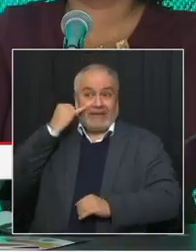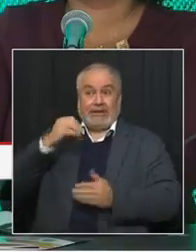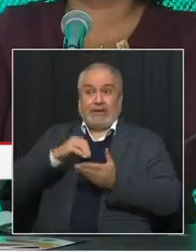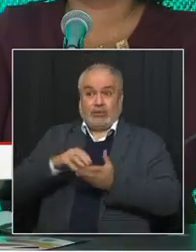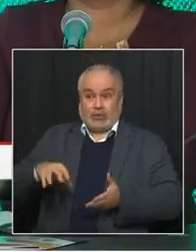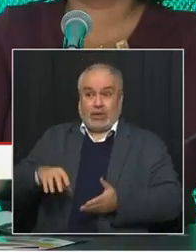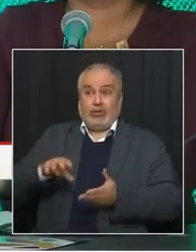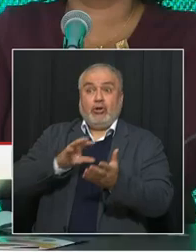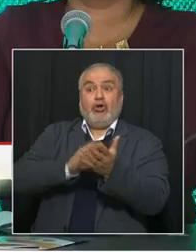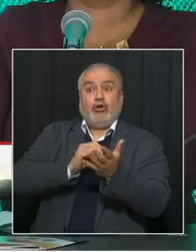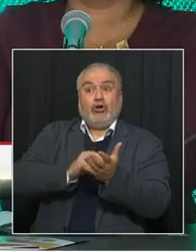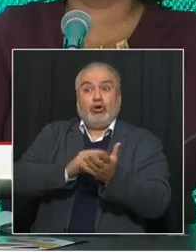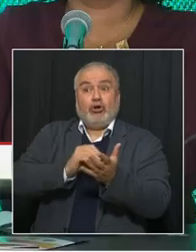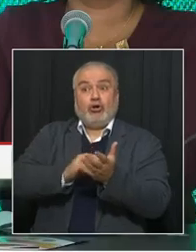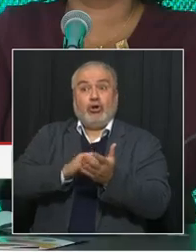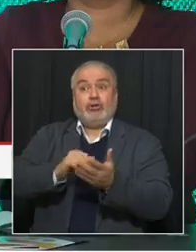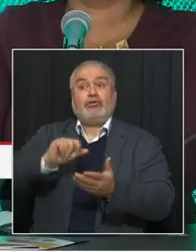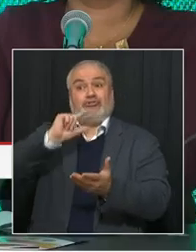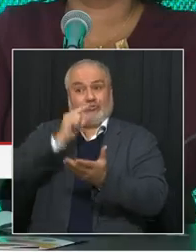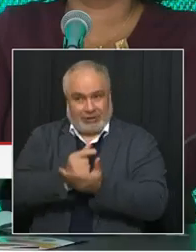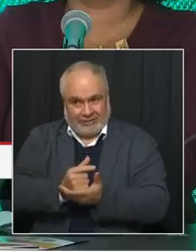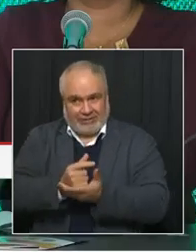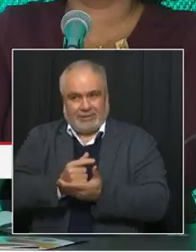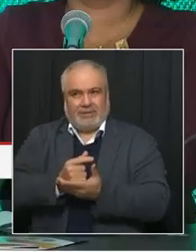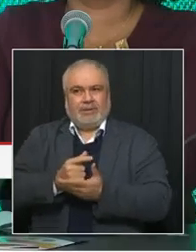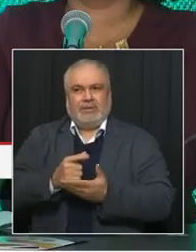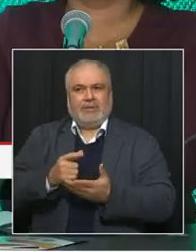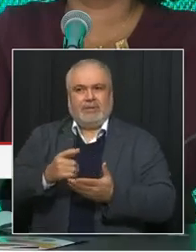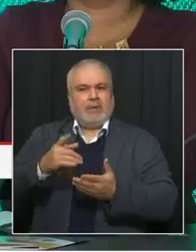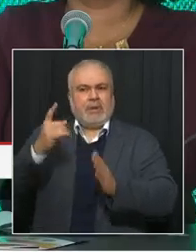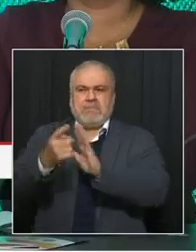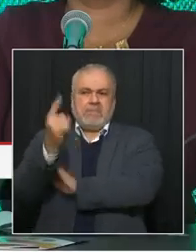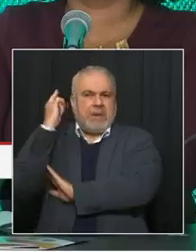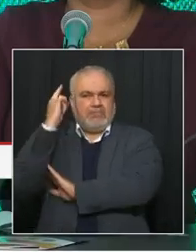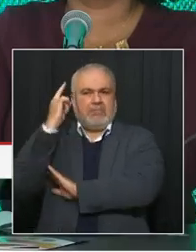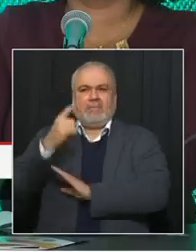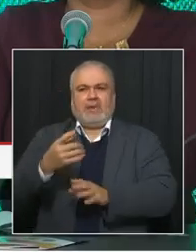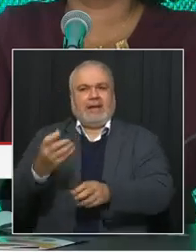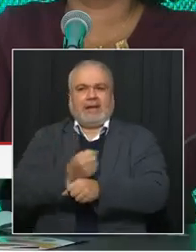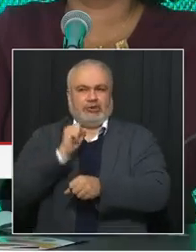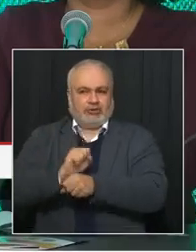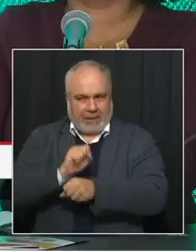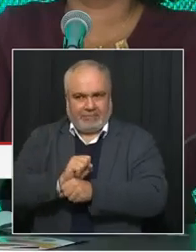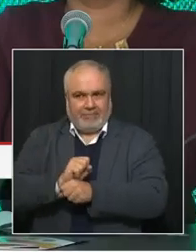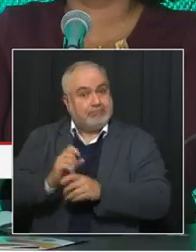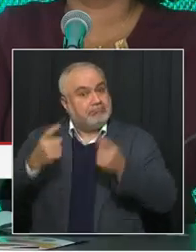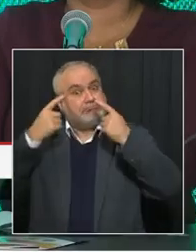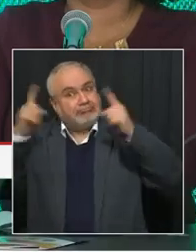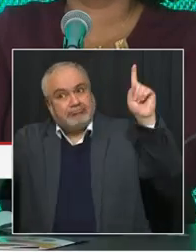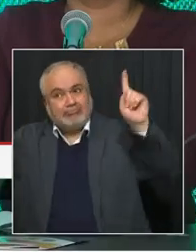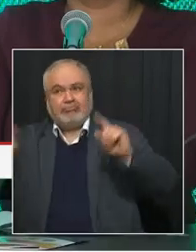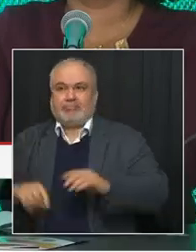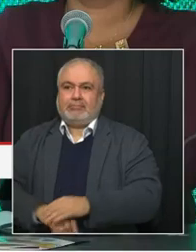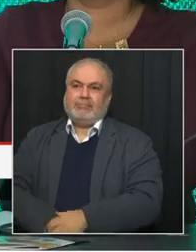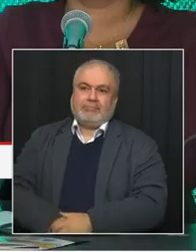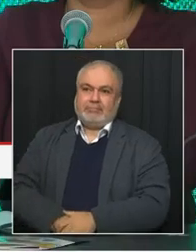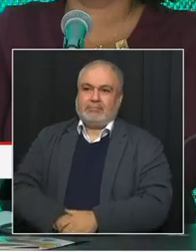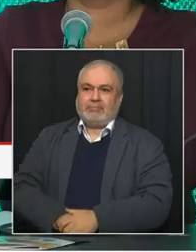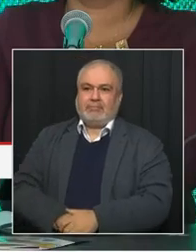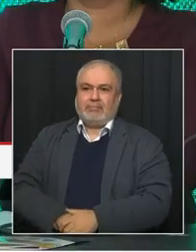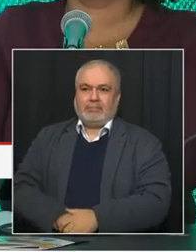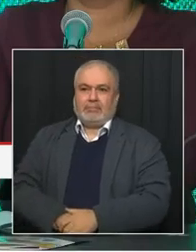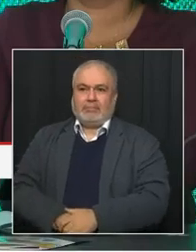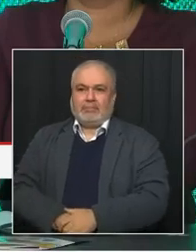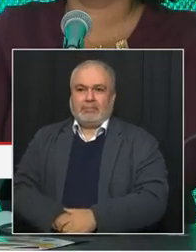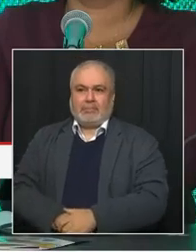And that has worked. We are now, my team is looking at all of our workforce training programs and starting from zero